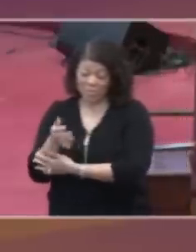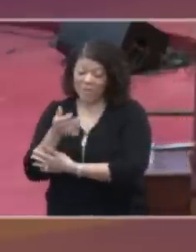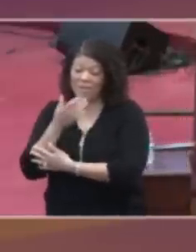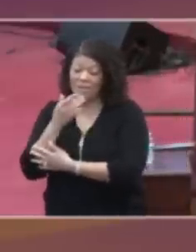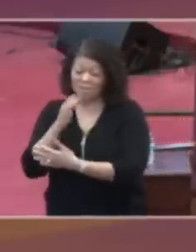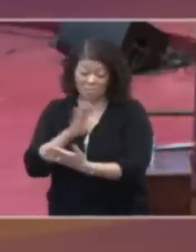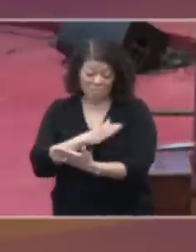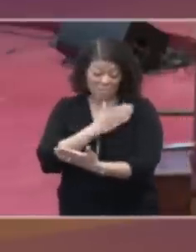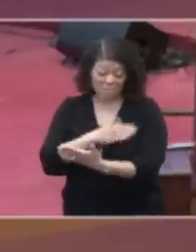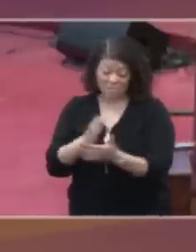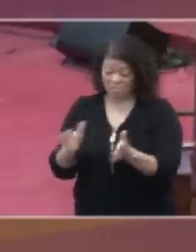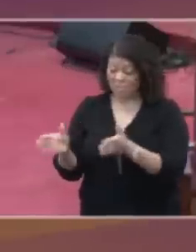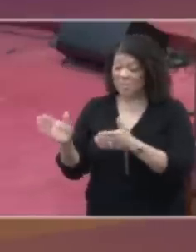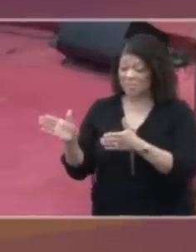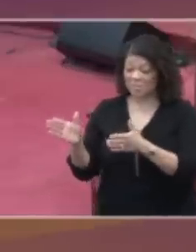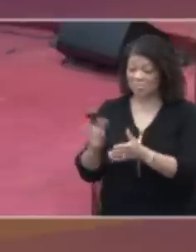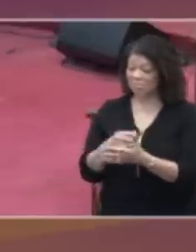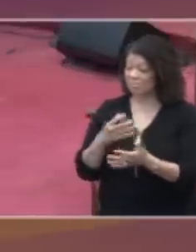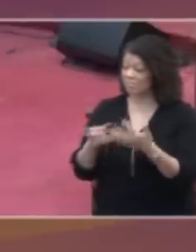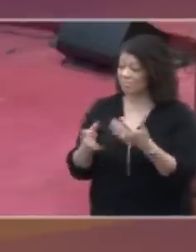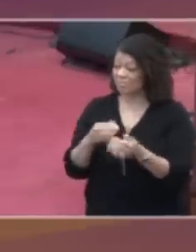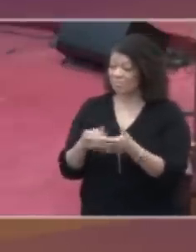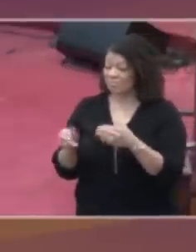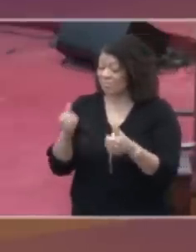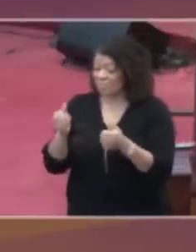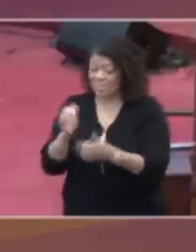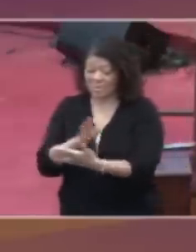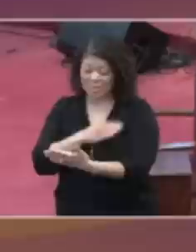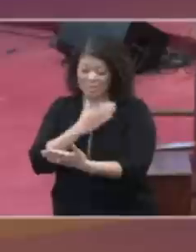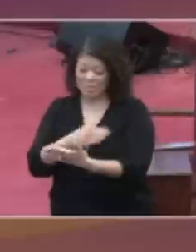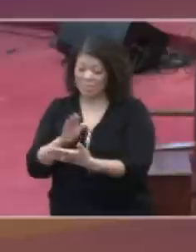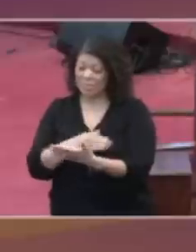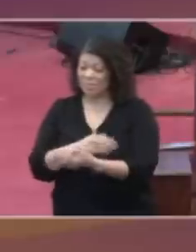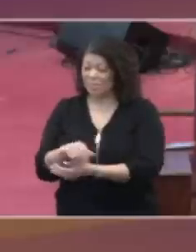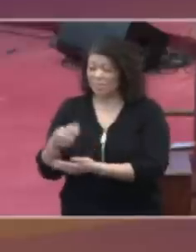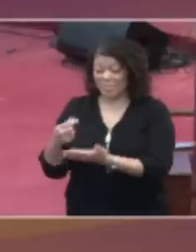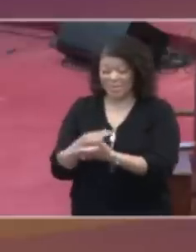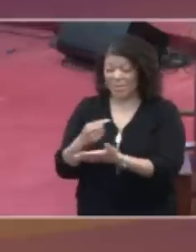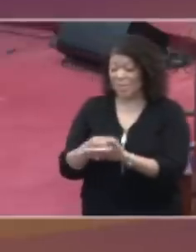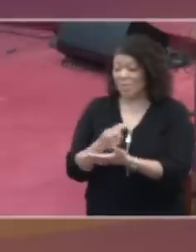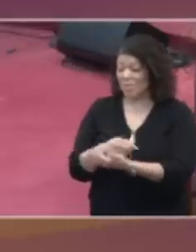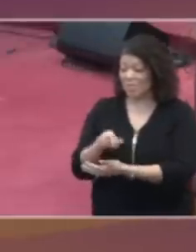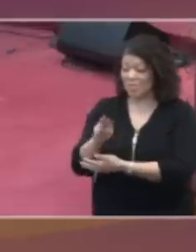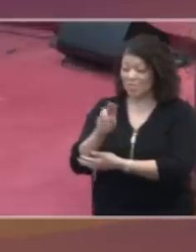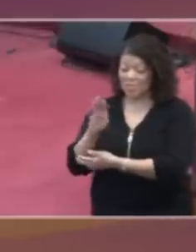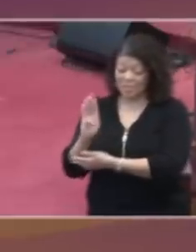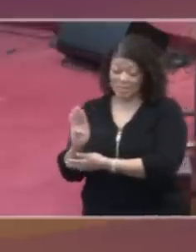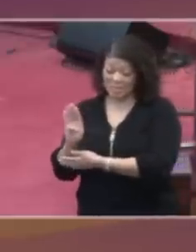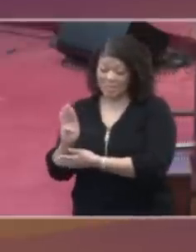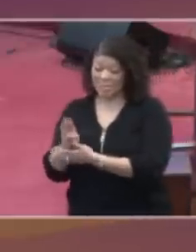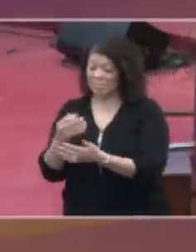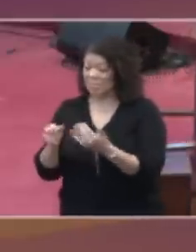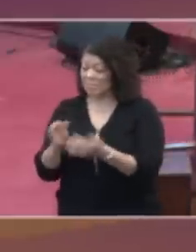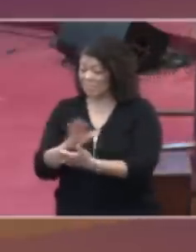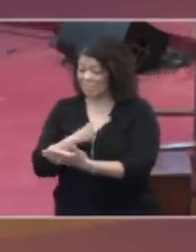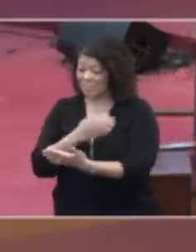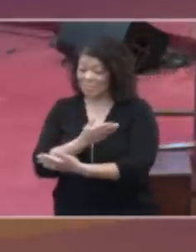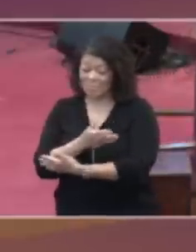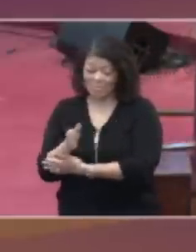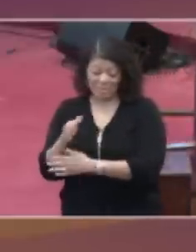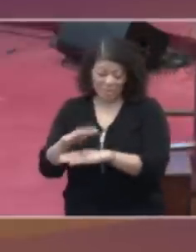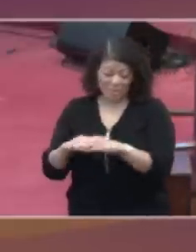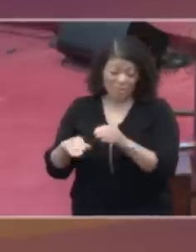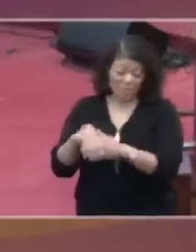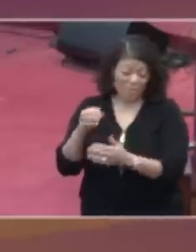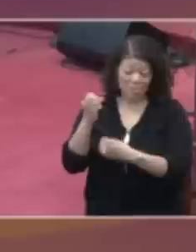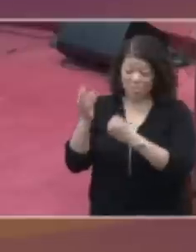don't care. It can be gospel, be praise and worship. It could be R&B and hip hop, whatever your favorite song is that you feel comfortable singing. Just bring your